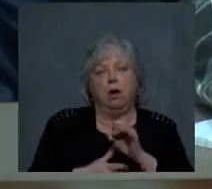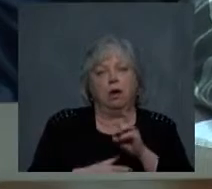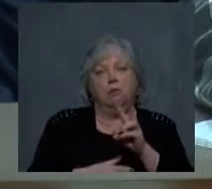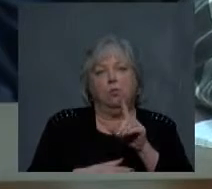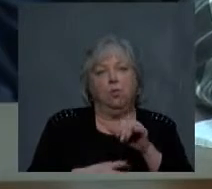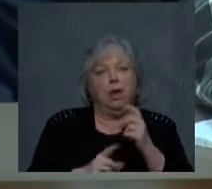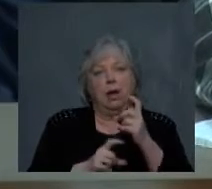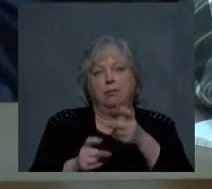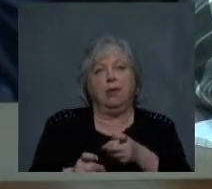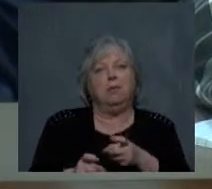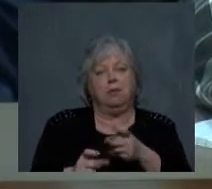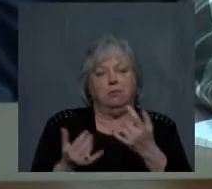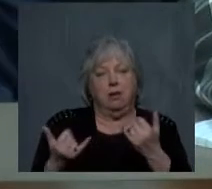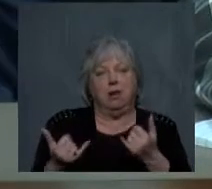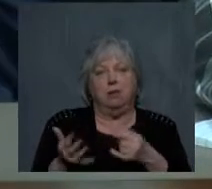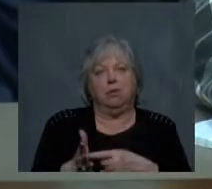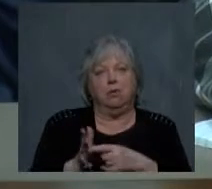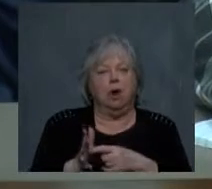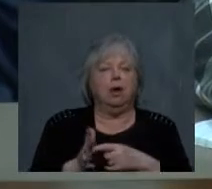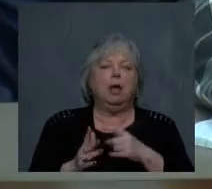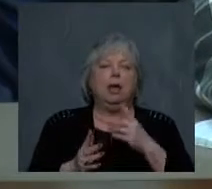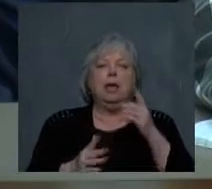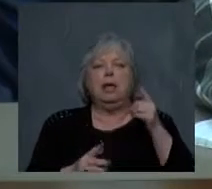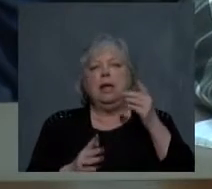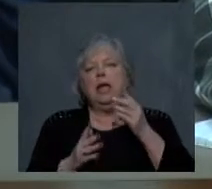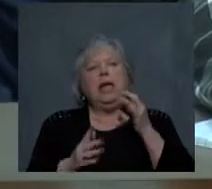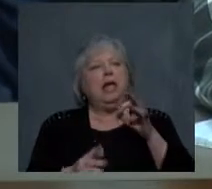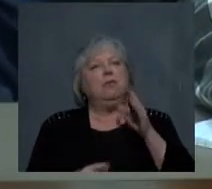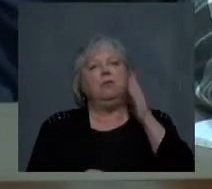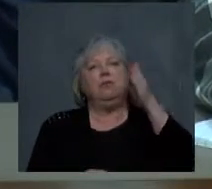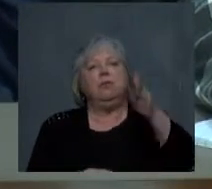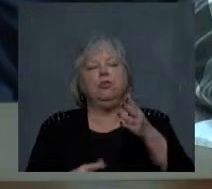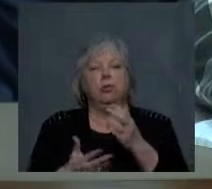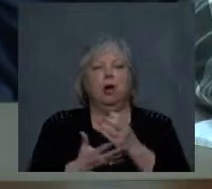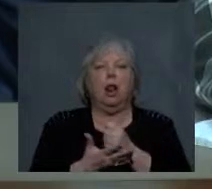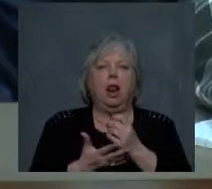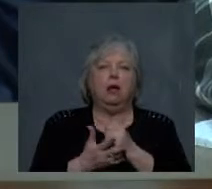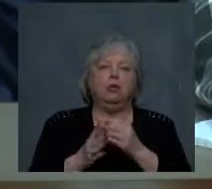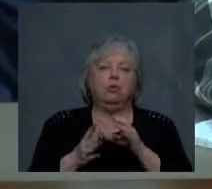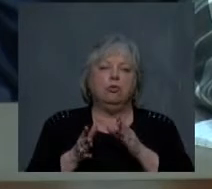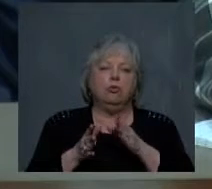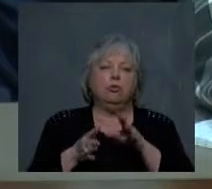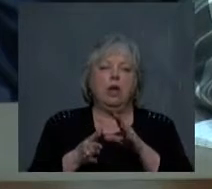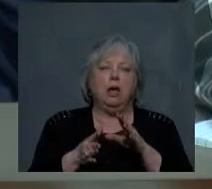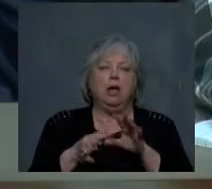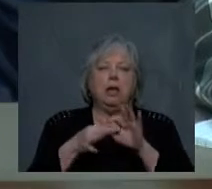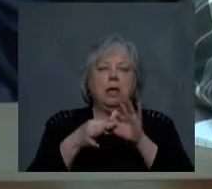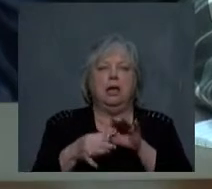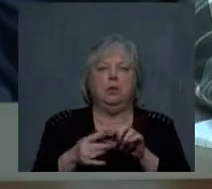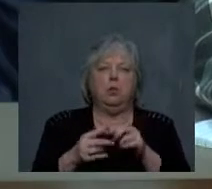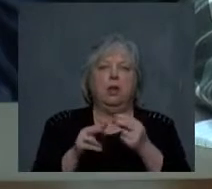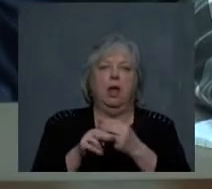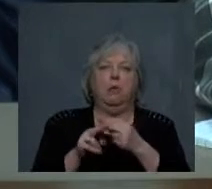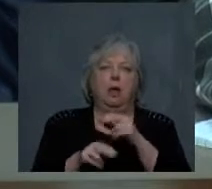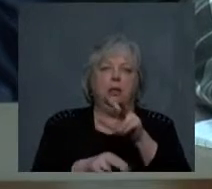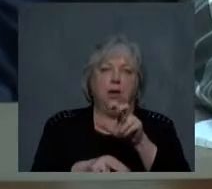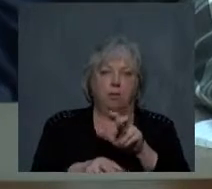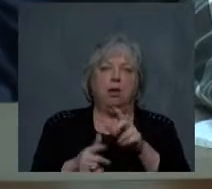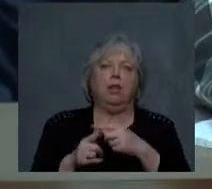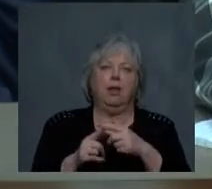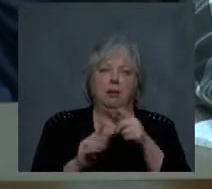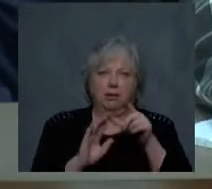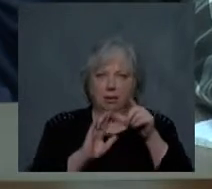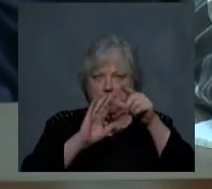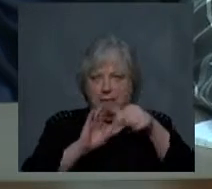future that the collector street is extended and does connect with Highway 300, then there would